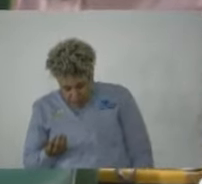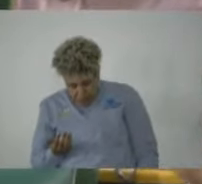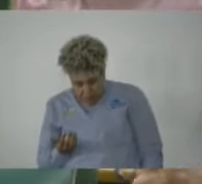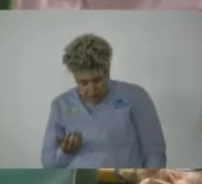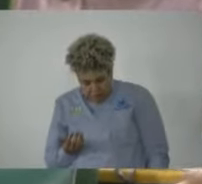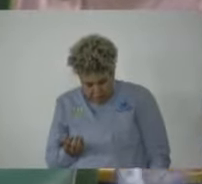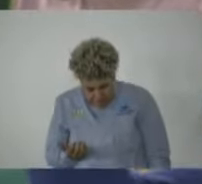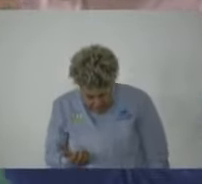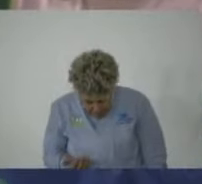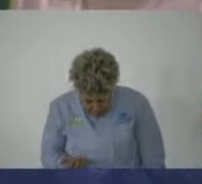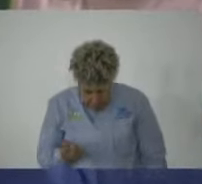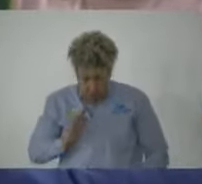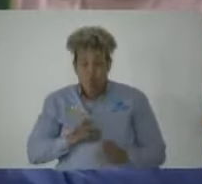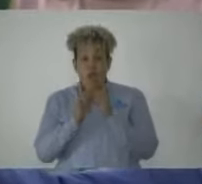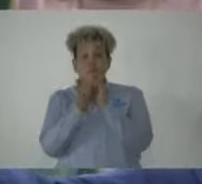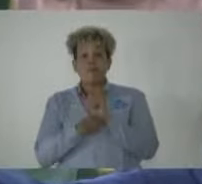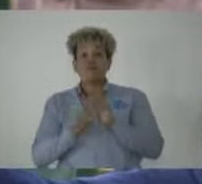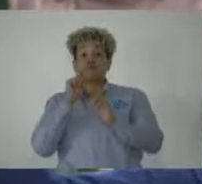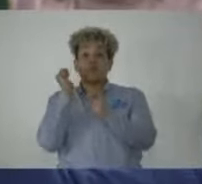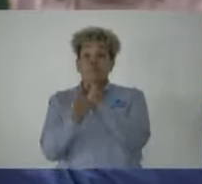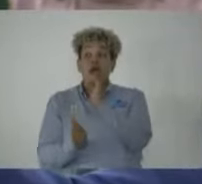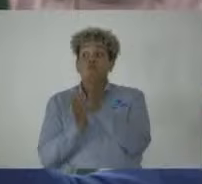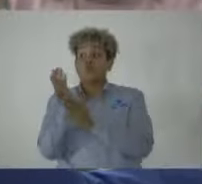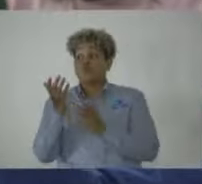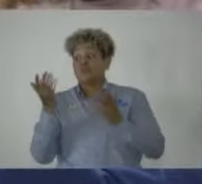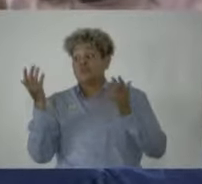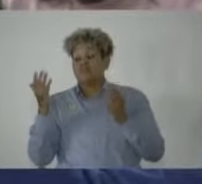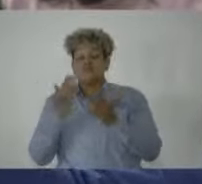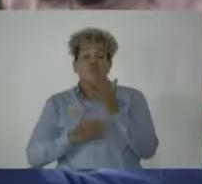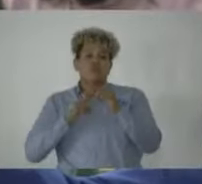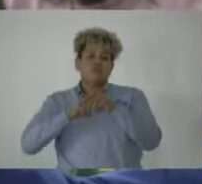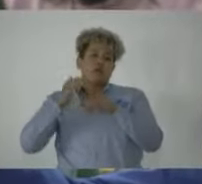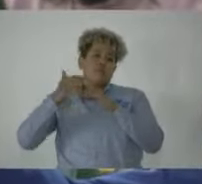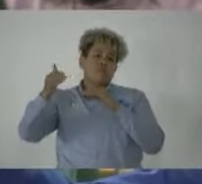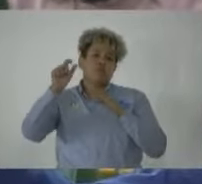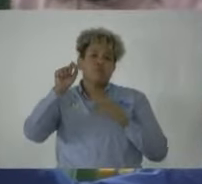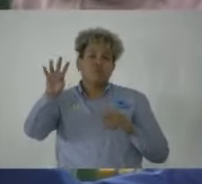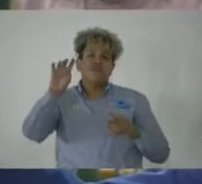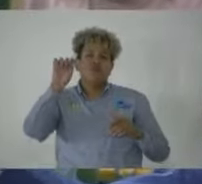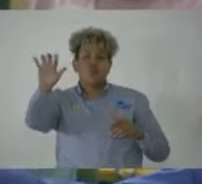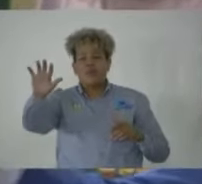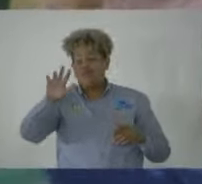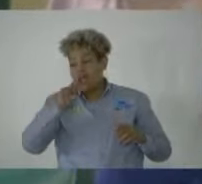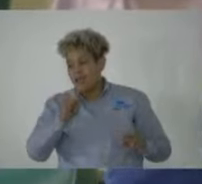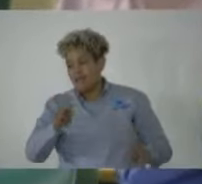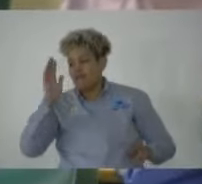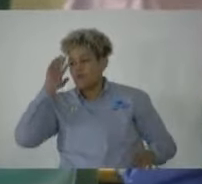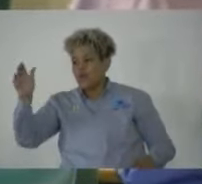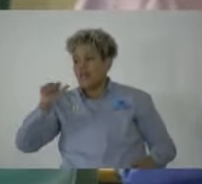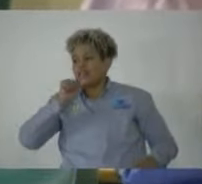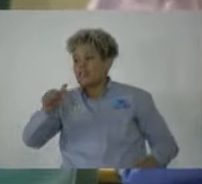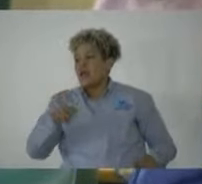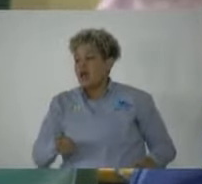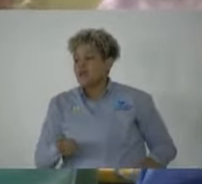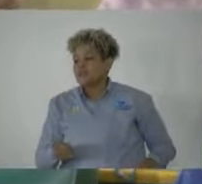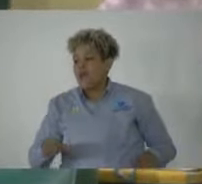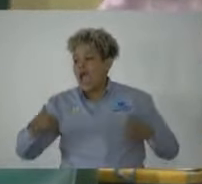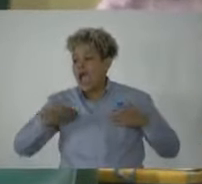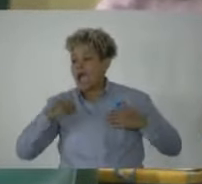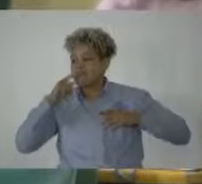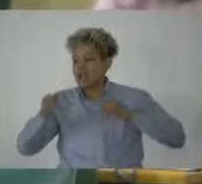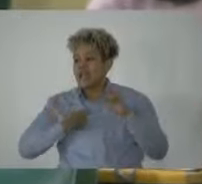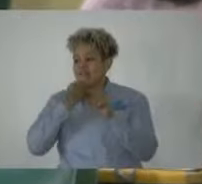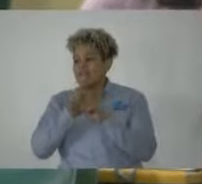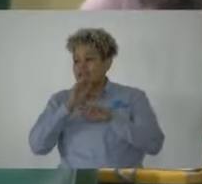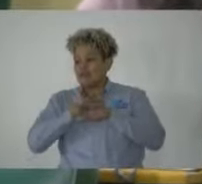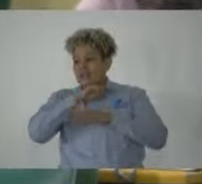the amendment to be passed at some point in 24-25, Madam Speaker, will not have an effect